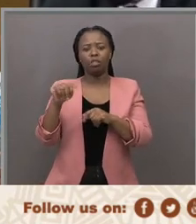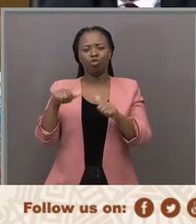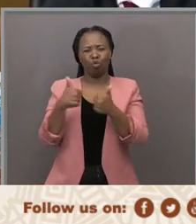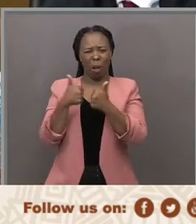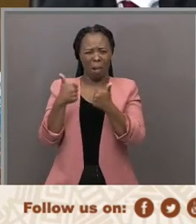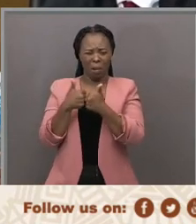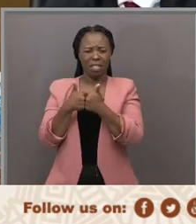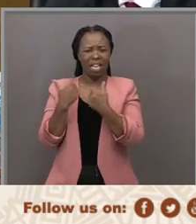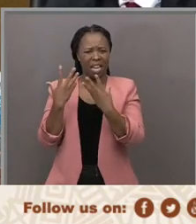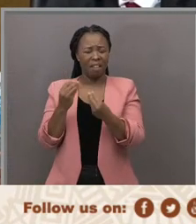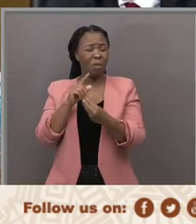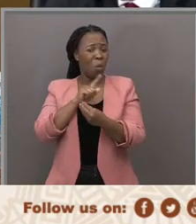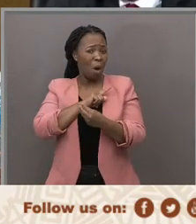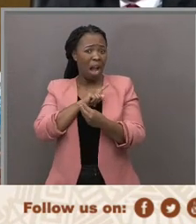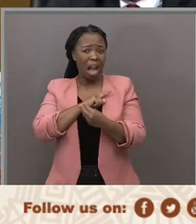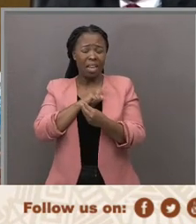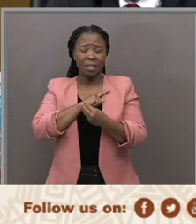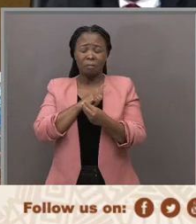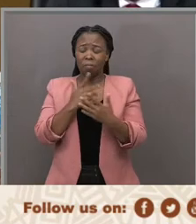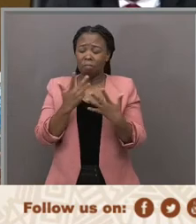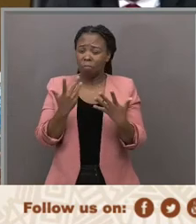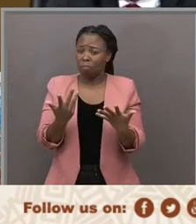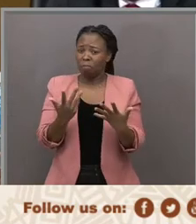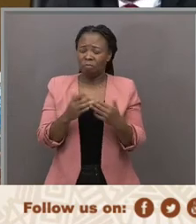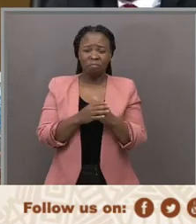to meet basic